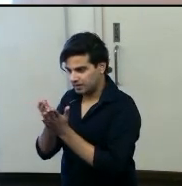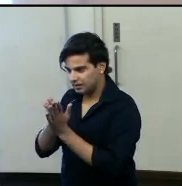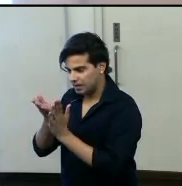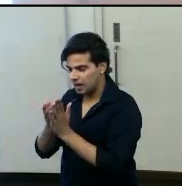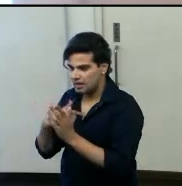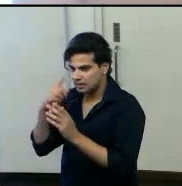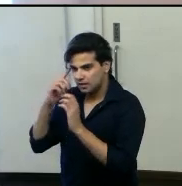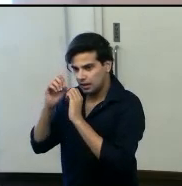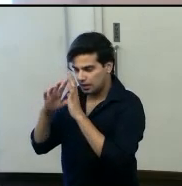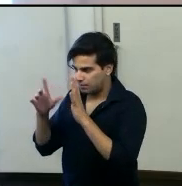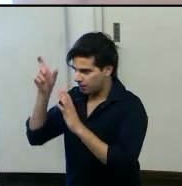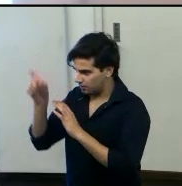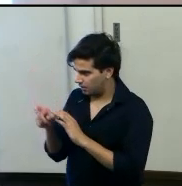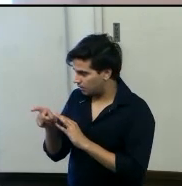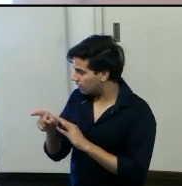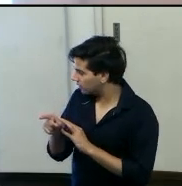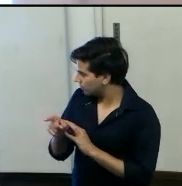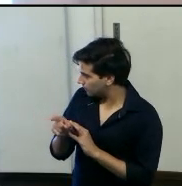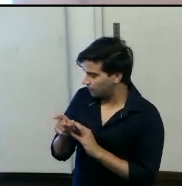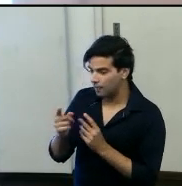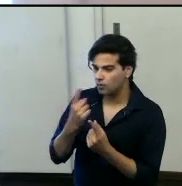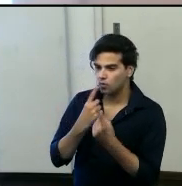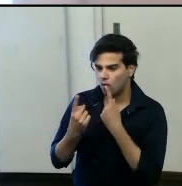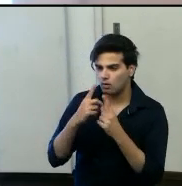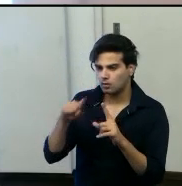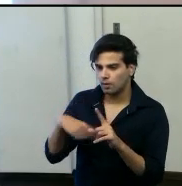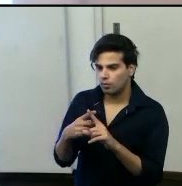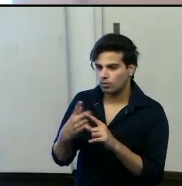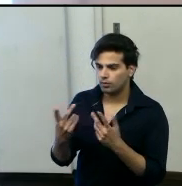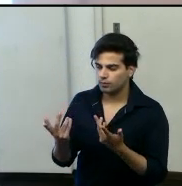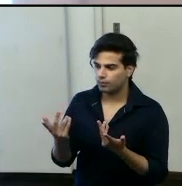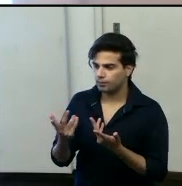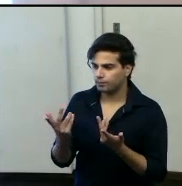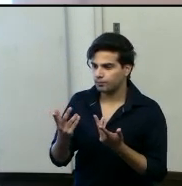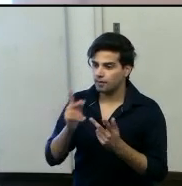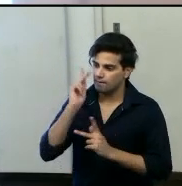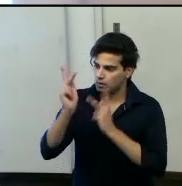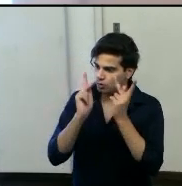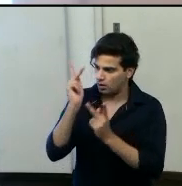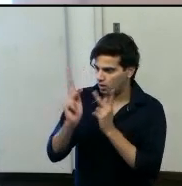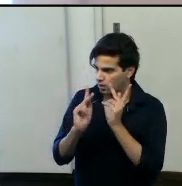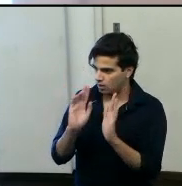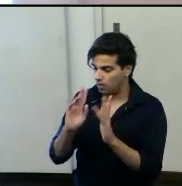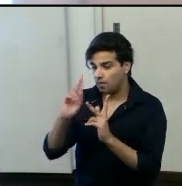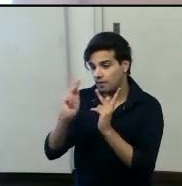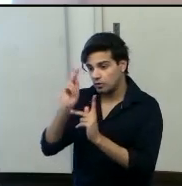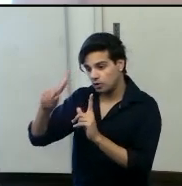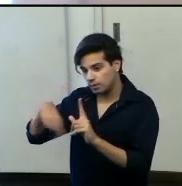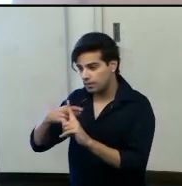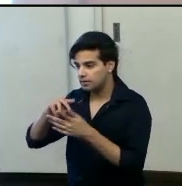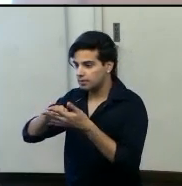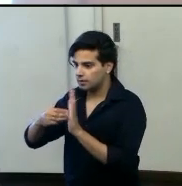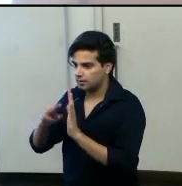Saussure, who talks about the visual and the meaning.